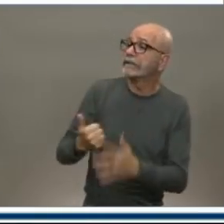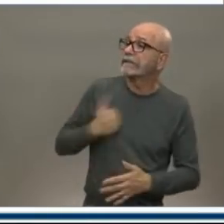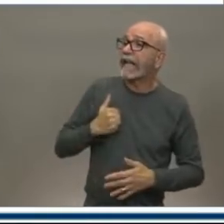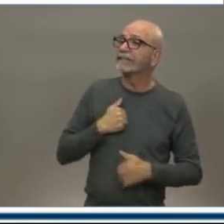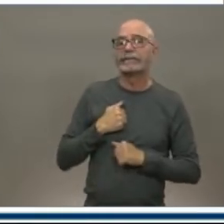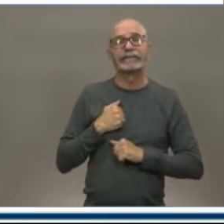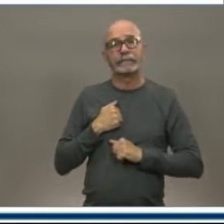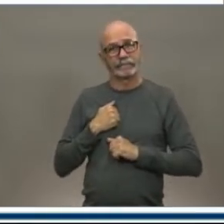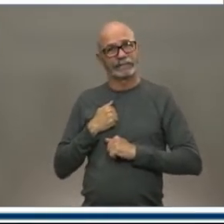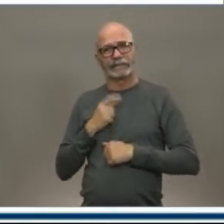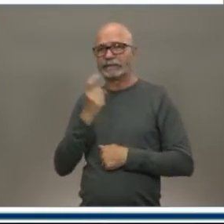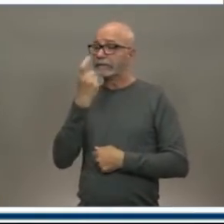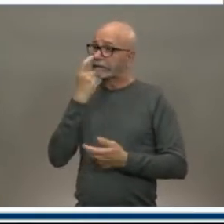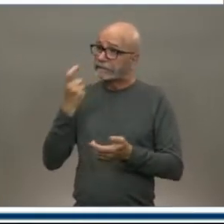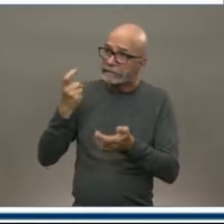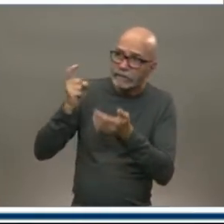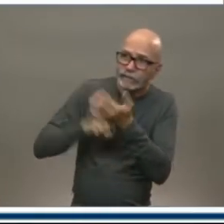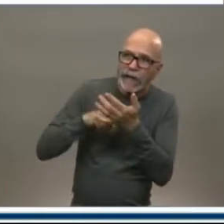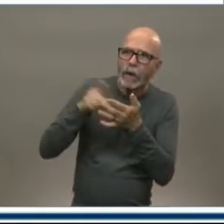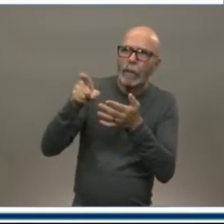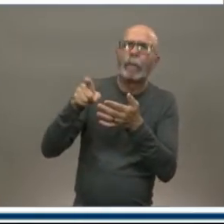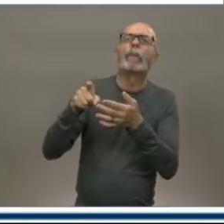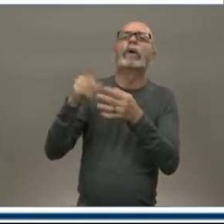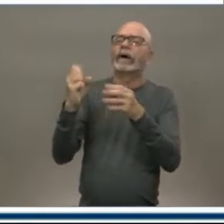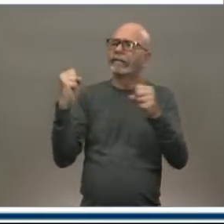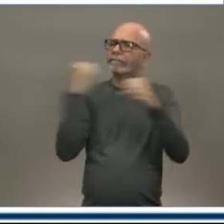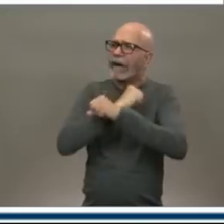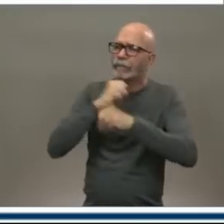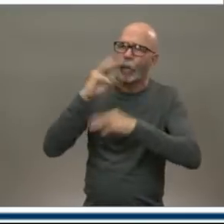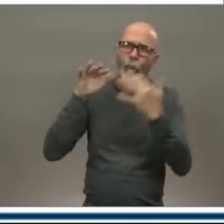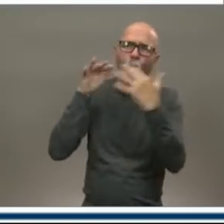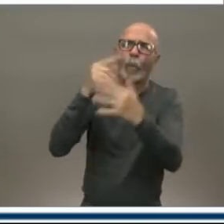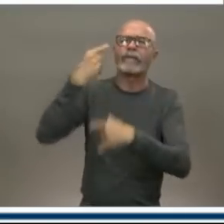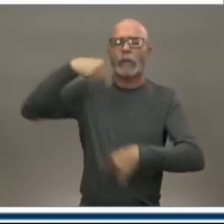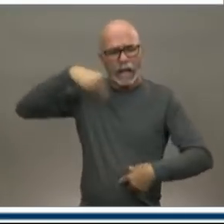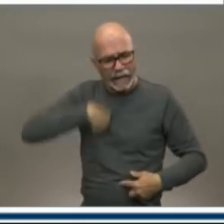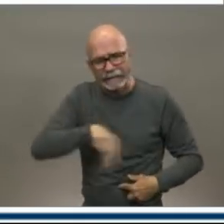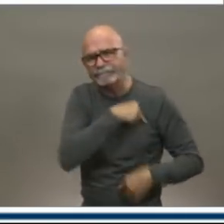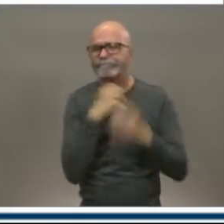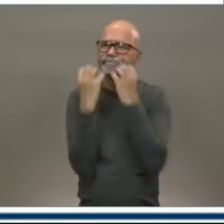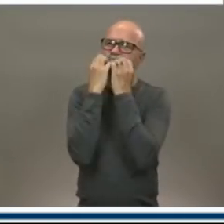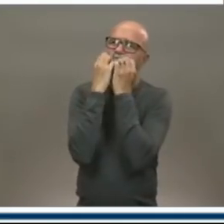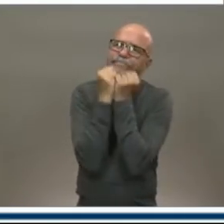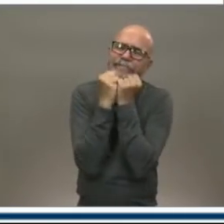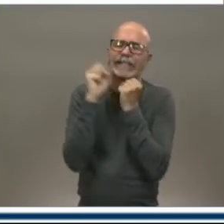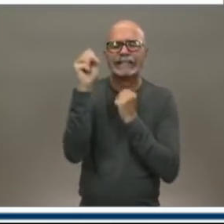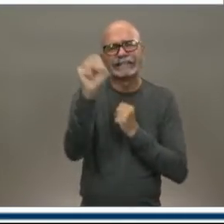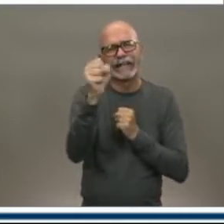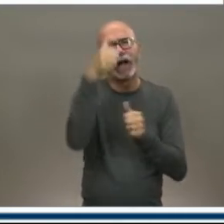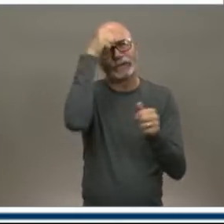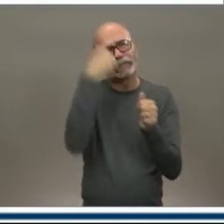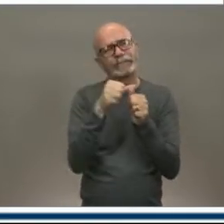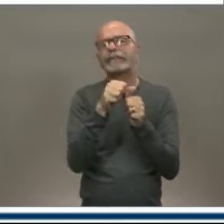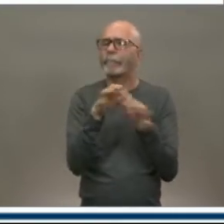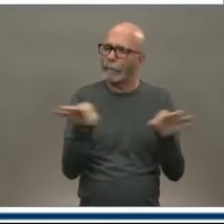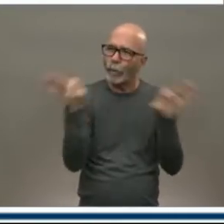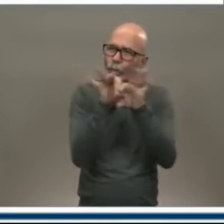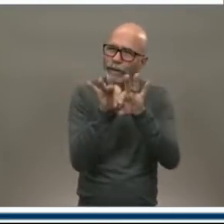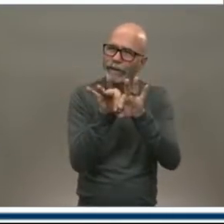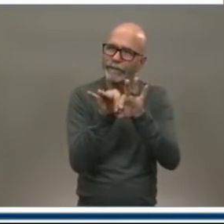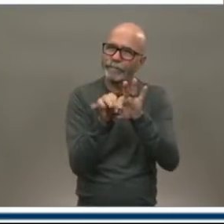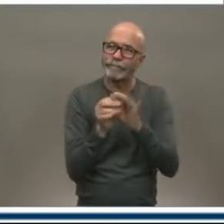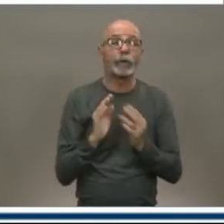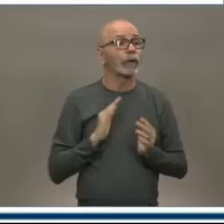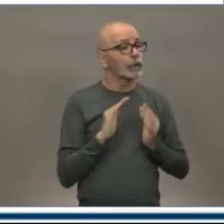and often died for our freedom today. It's a chance to remember that despite years of communities being very different